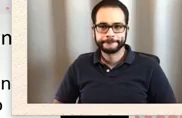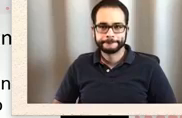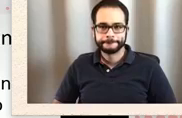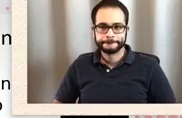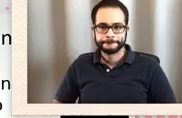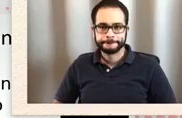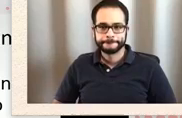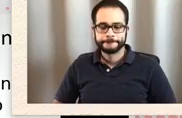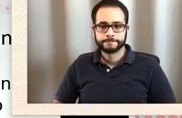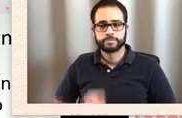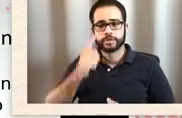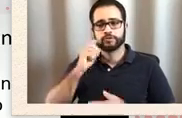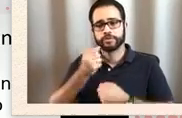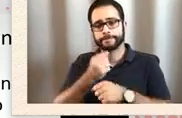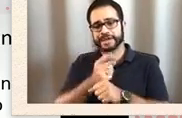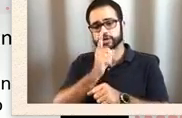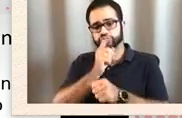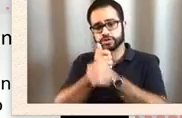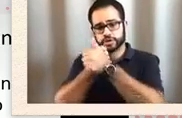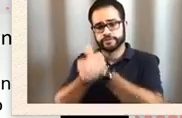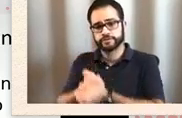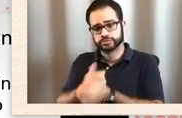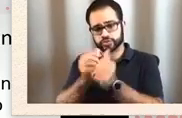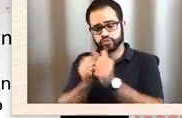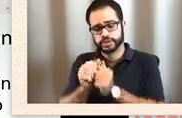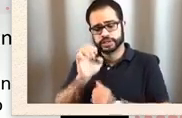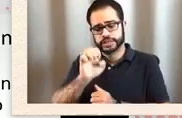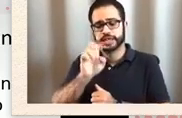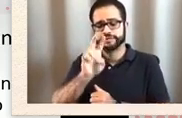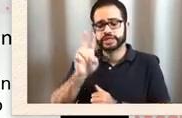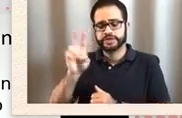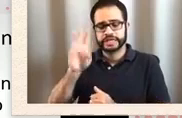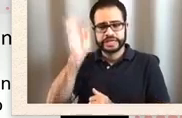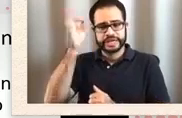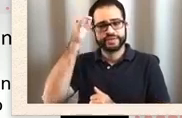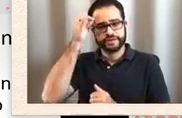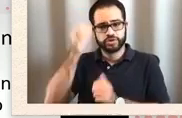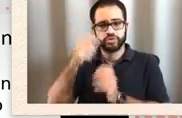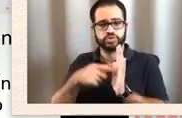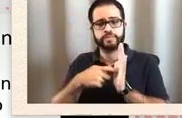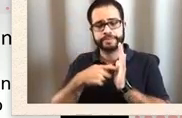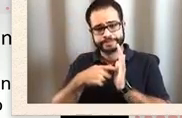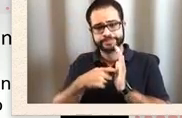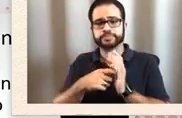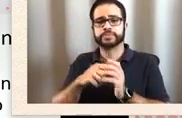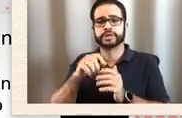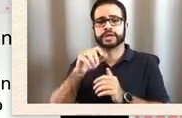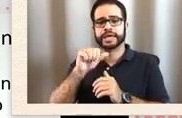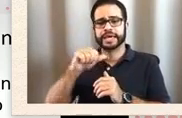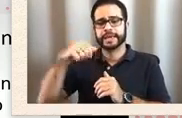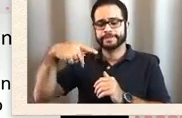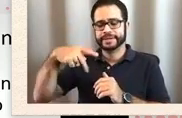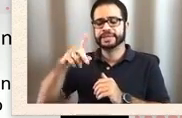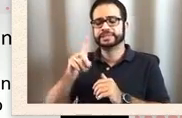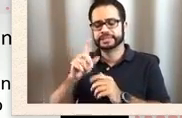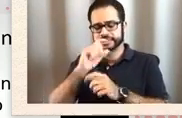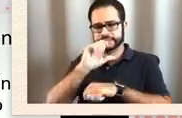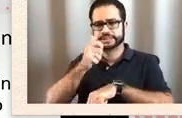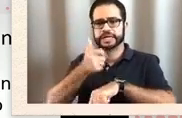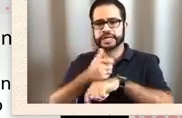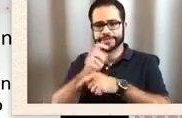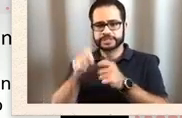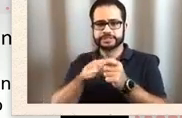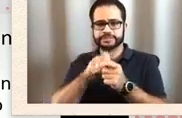To ensure compliance with the EVV federal mandate, APD has set certain addresses as approved